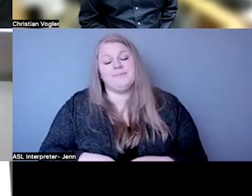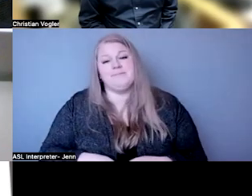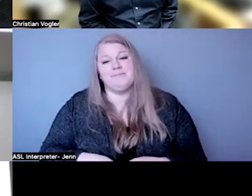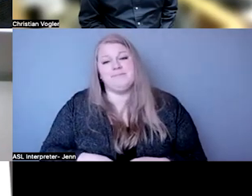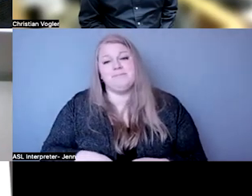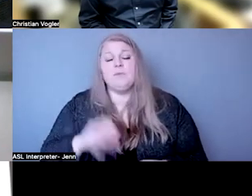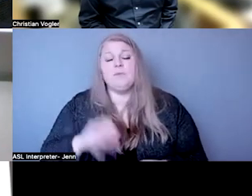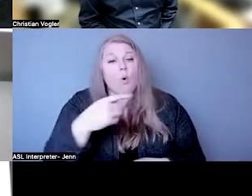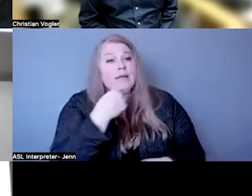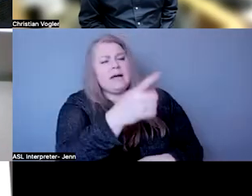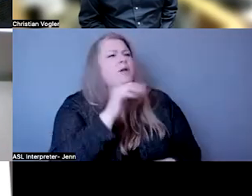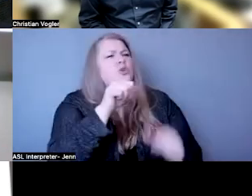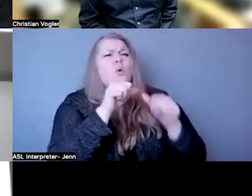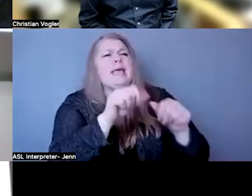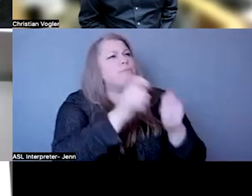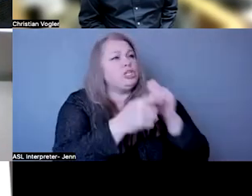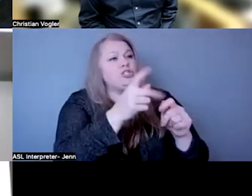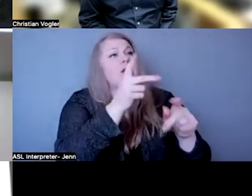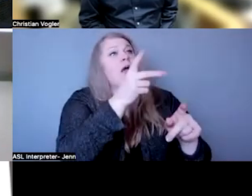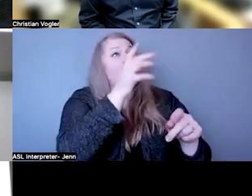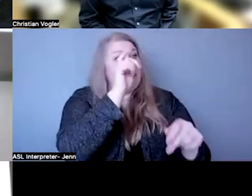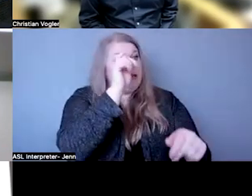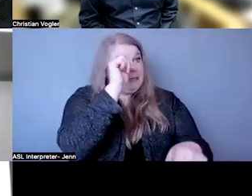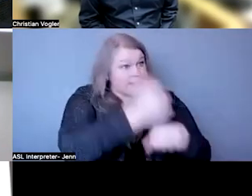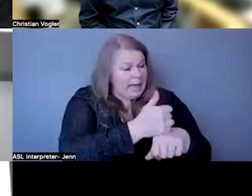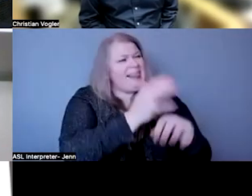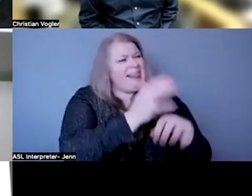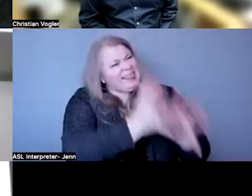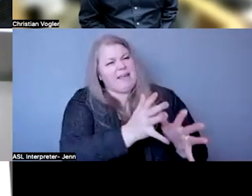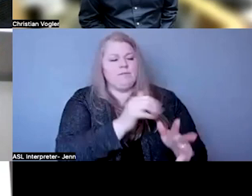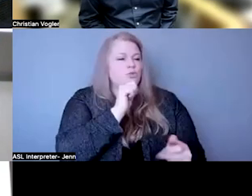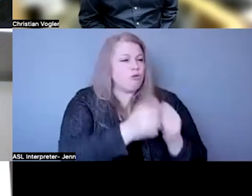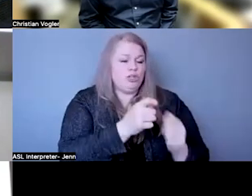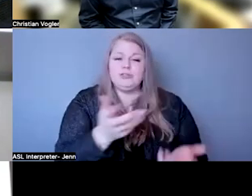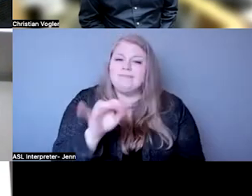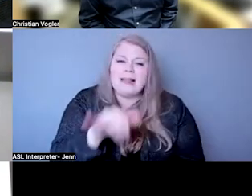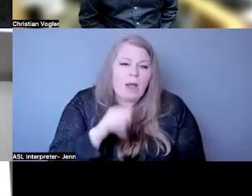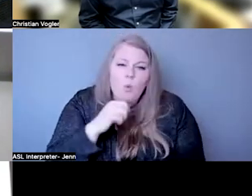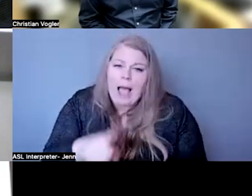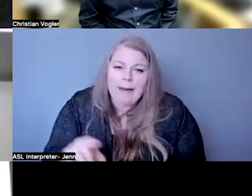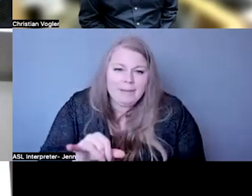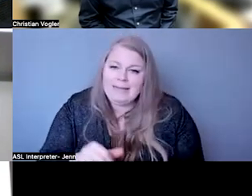oh, don't keep changing it. Whatever it is, don't change it anymore. And that's not going to happen either.